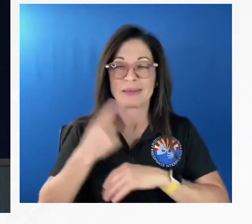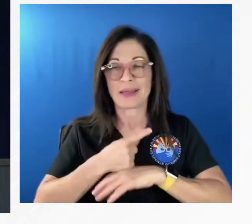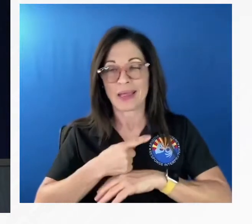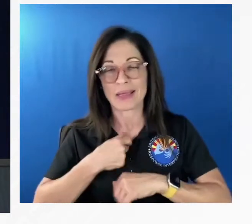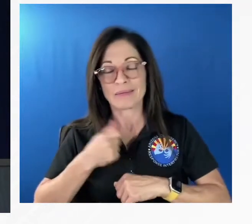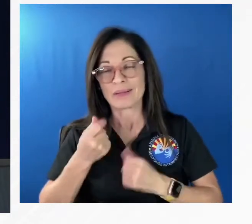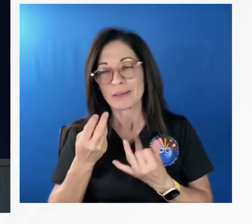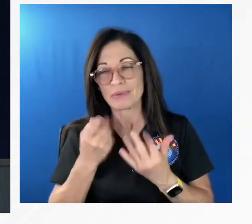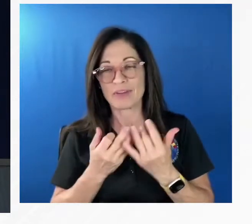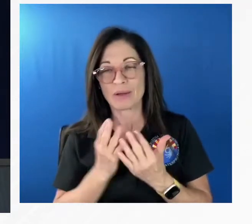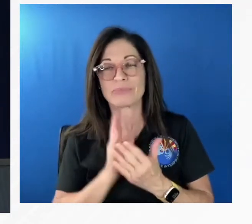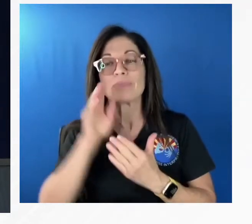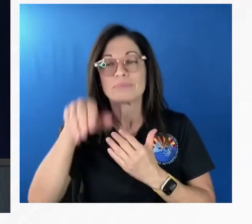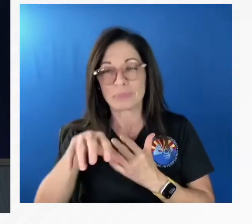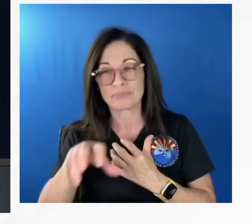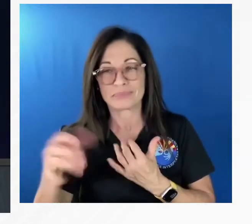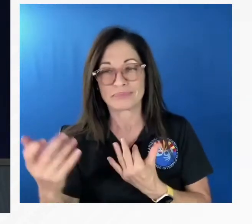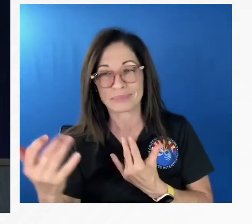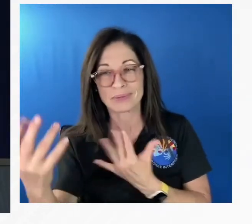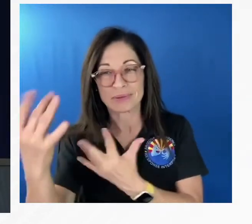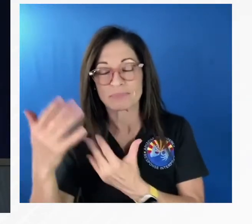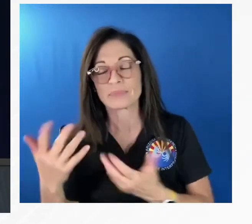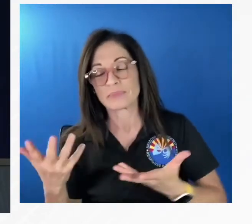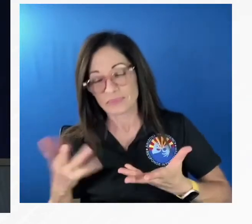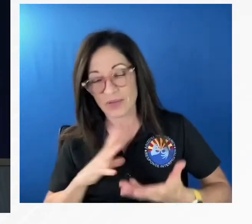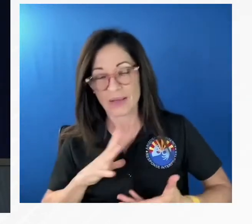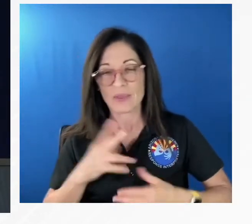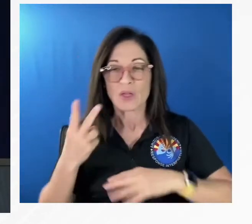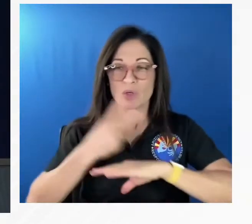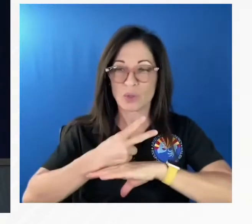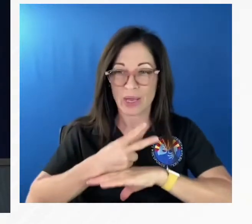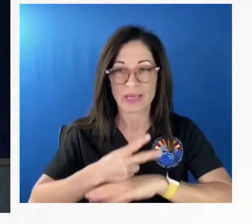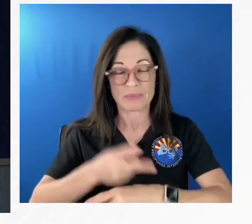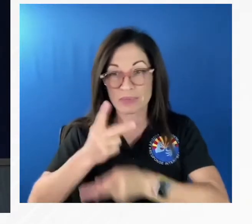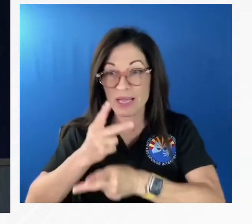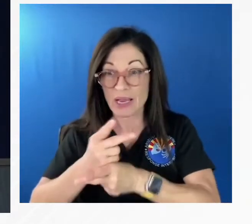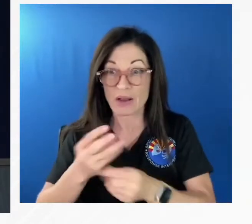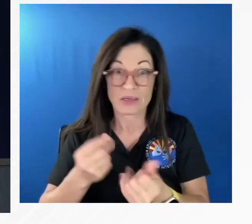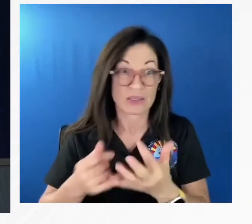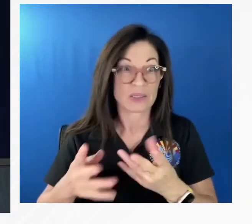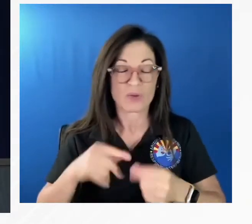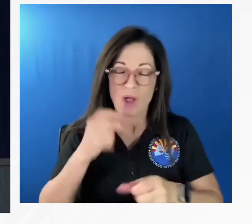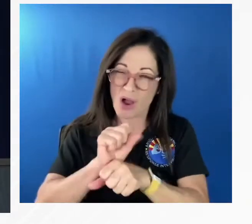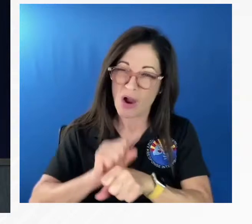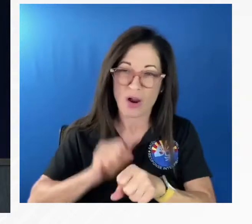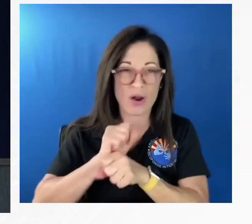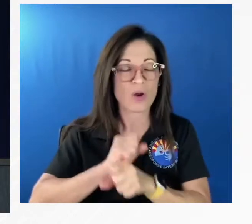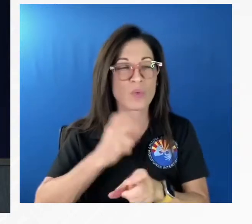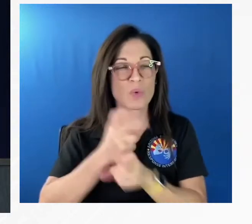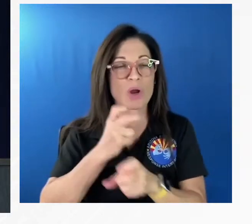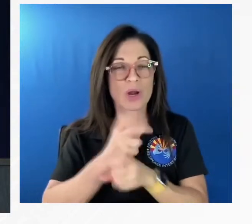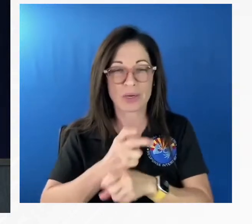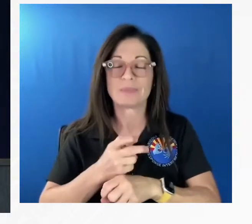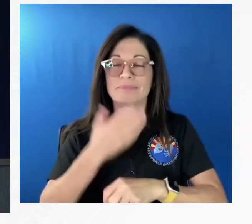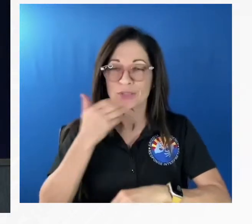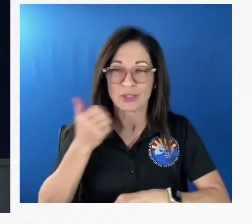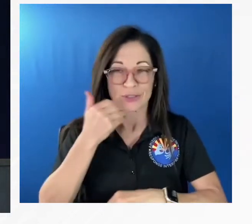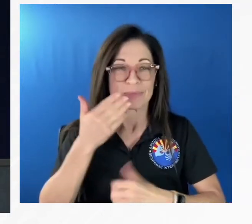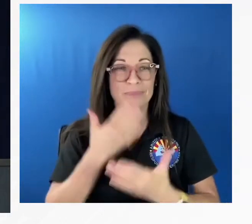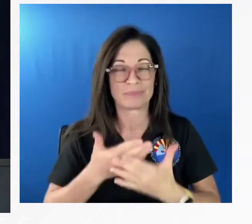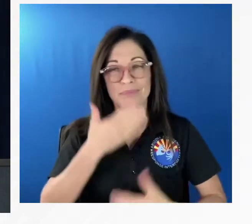And for 2 days, we've been having really favorable, really hard work, really great